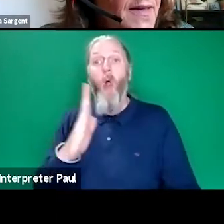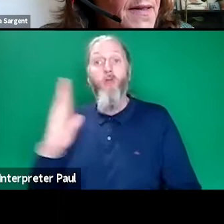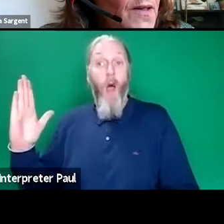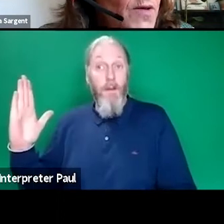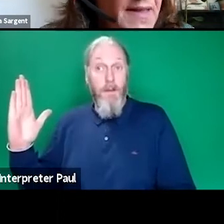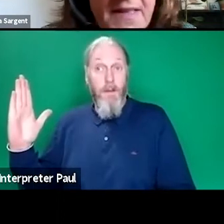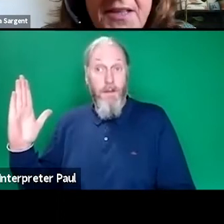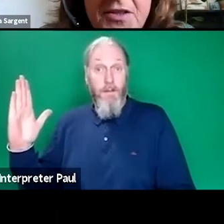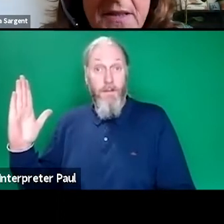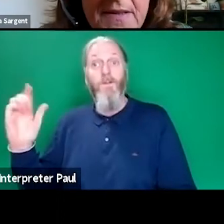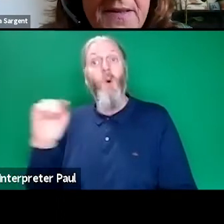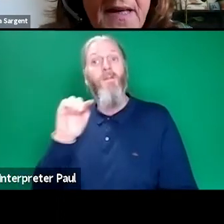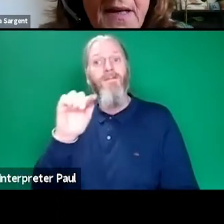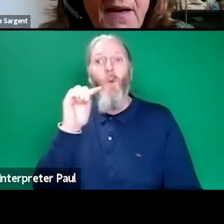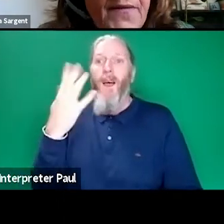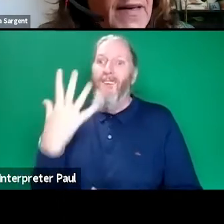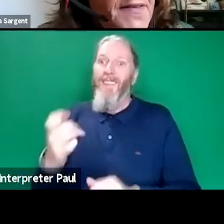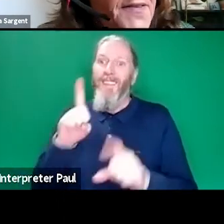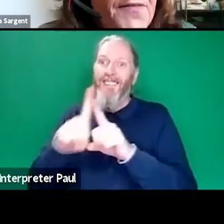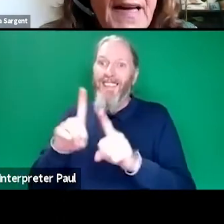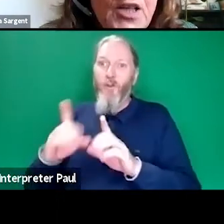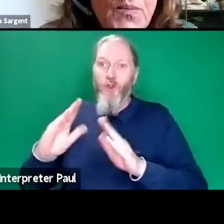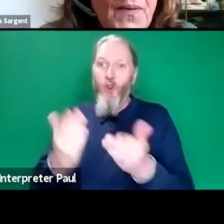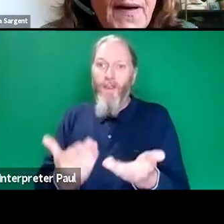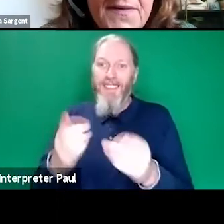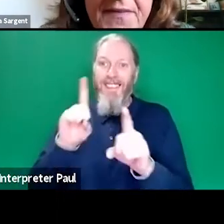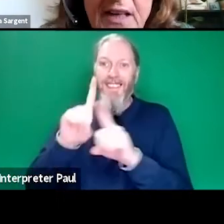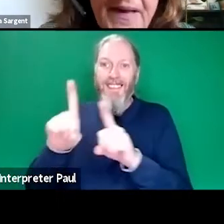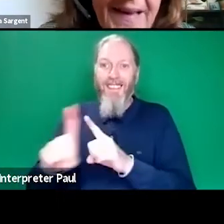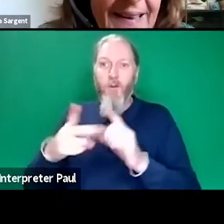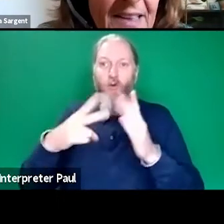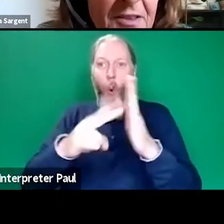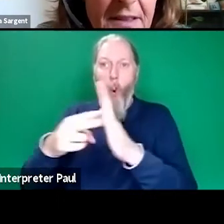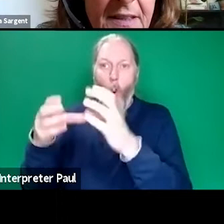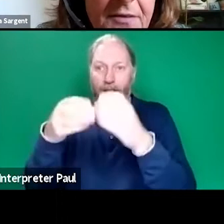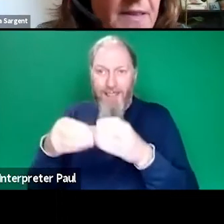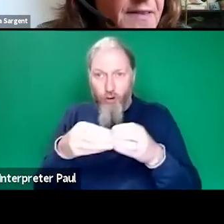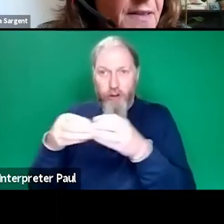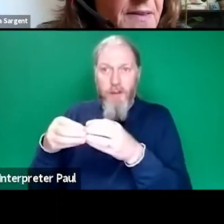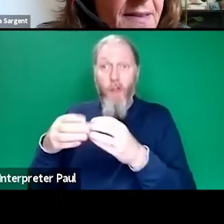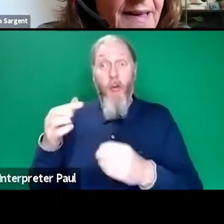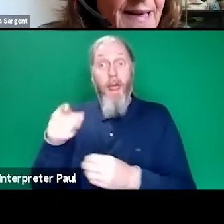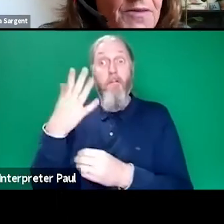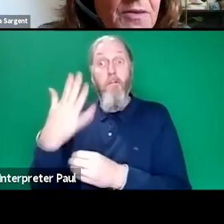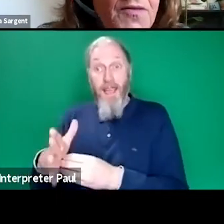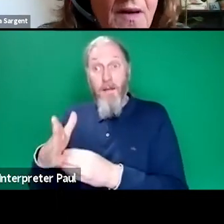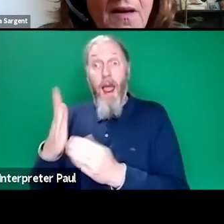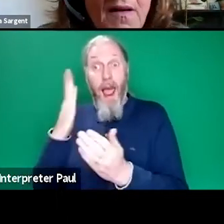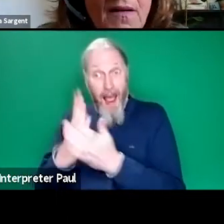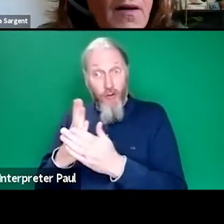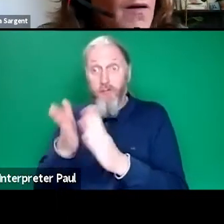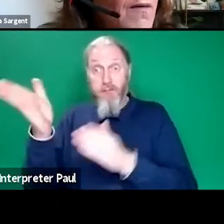services and the organisations that are developing and actually delivering services out